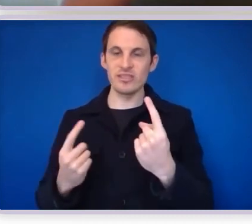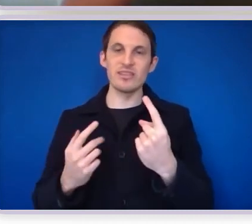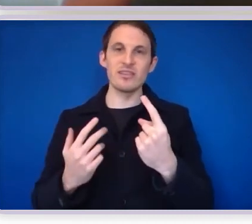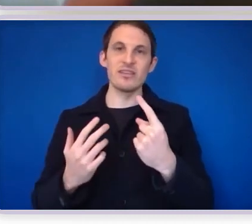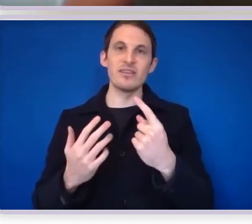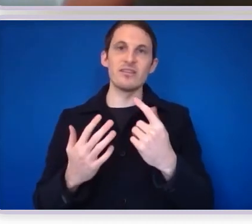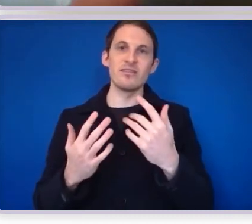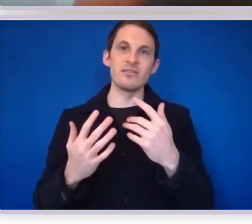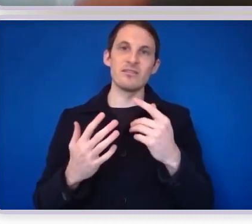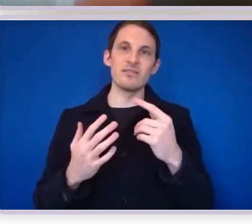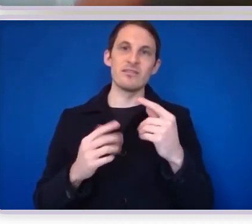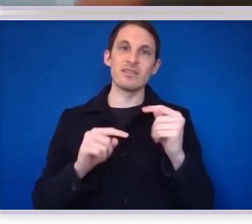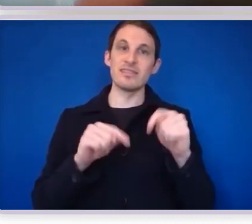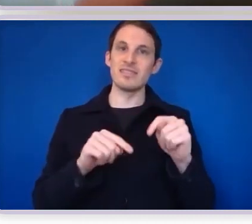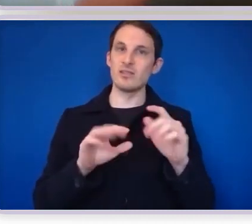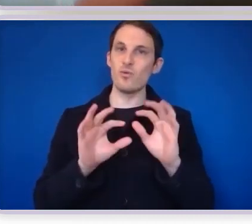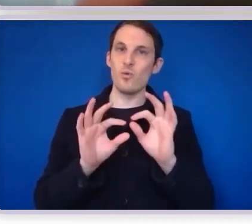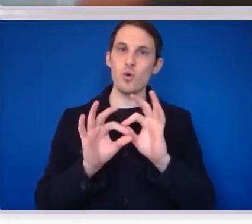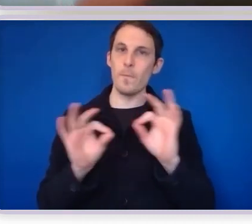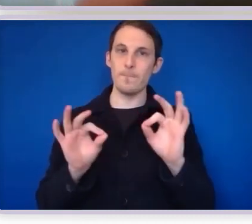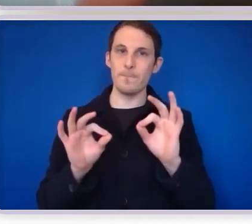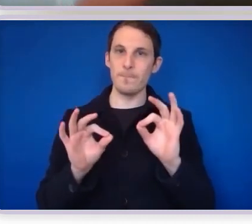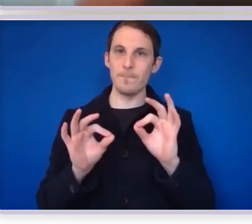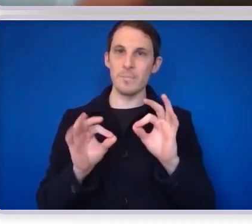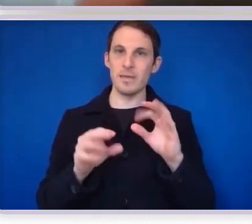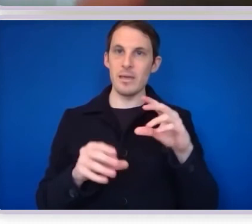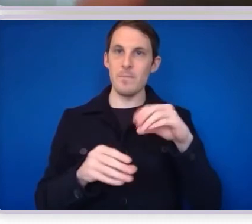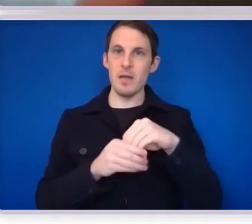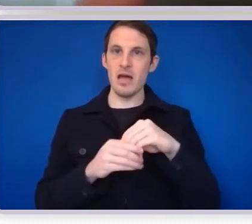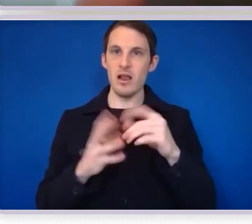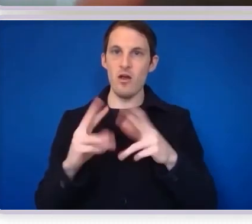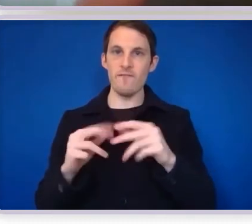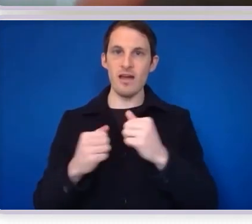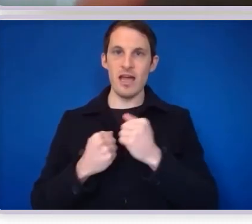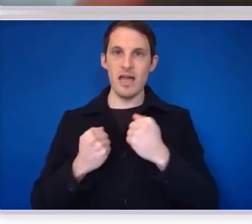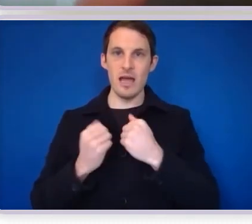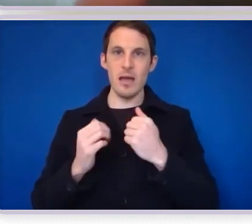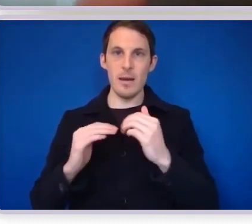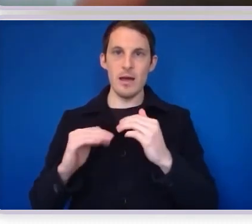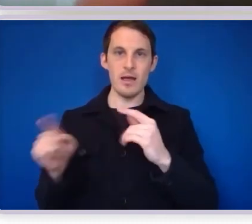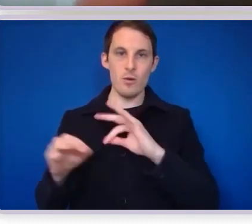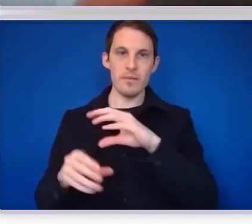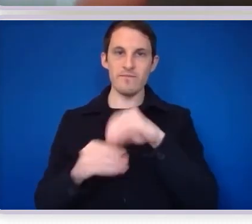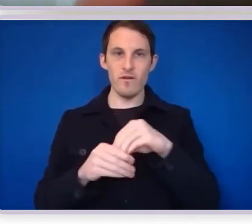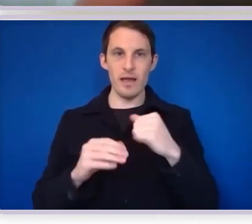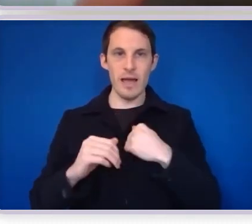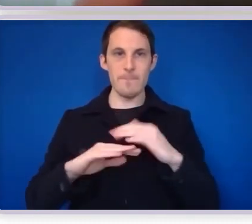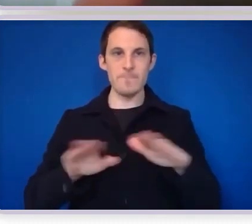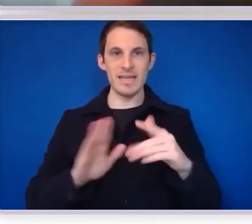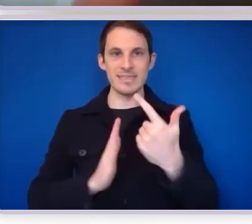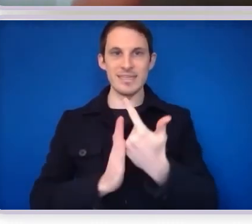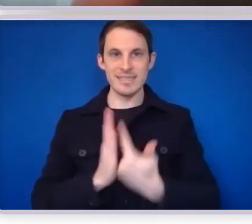it will not be part of our banned list. My understanding, and that's